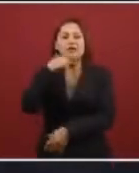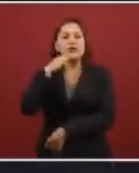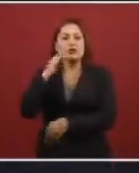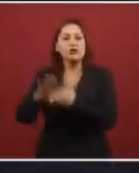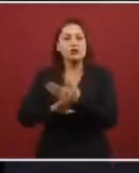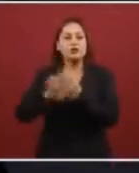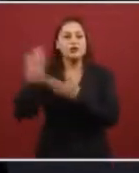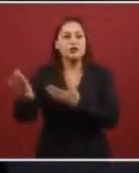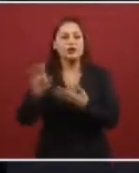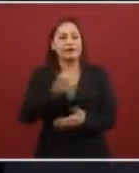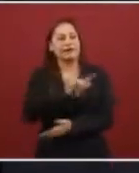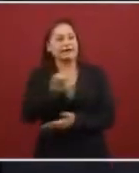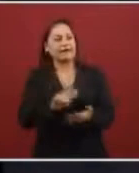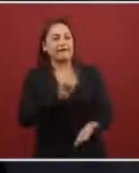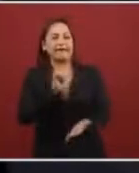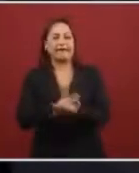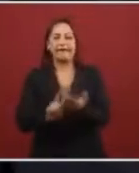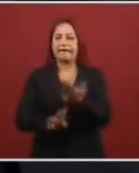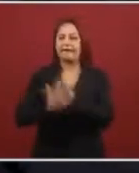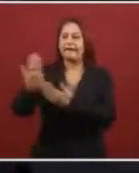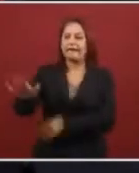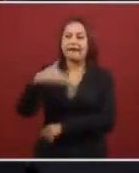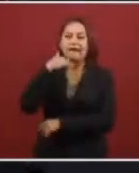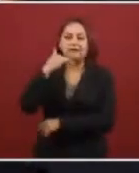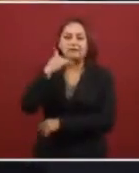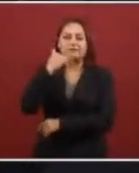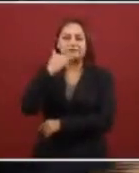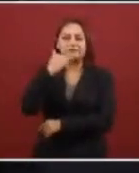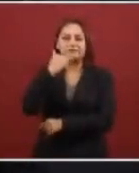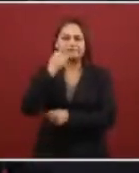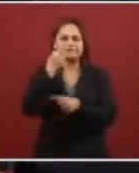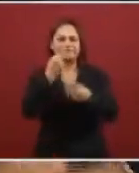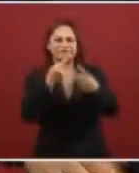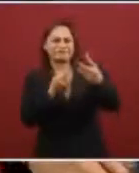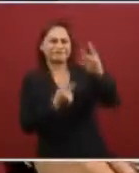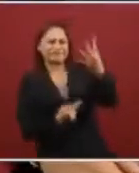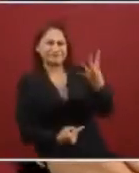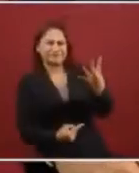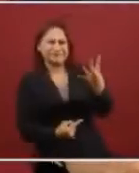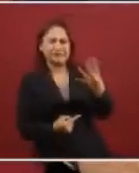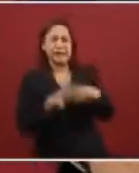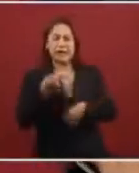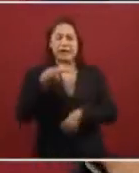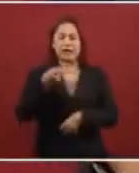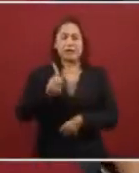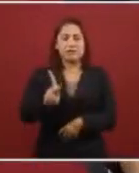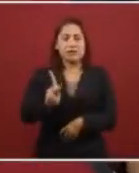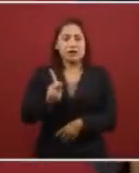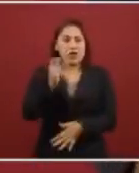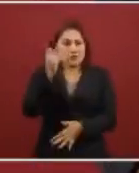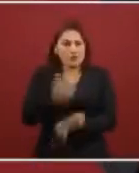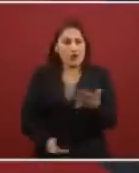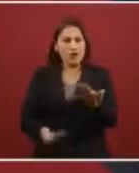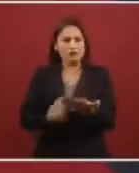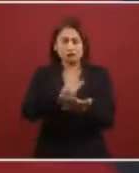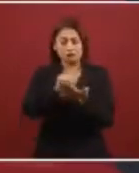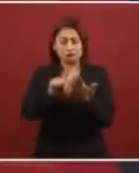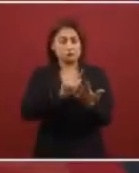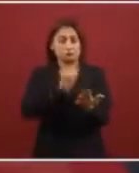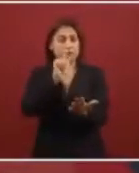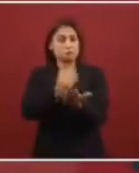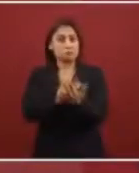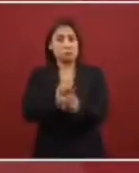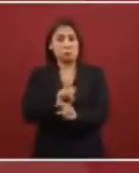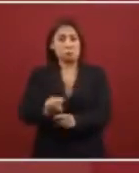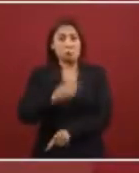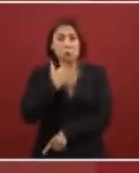anticorrupción that were for anti-corruption y lo que era una reforma básica and what was a basic de que